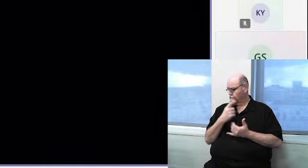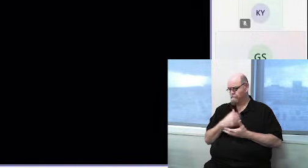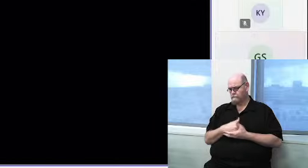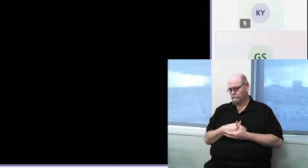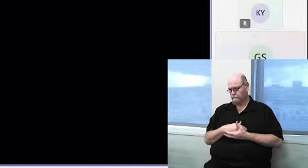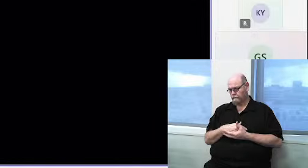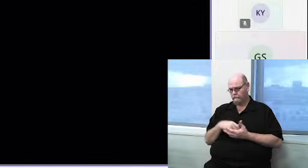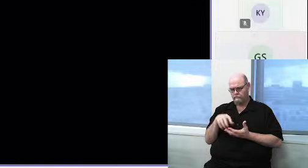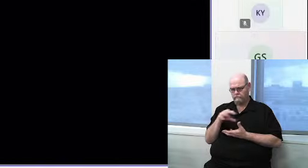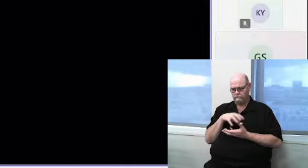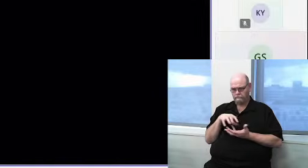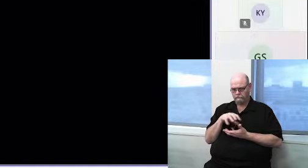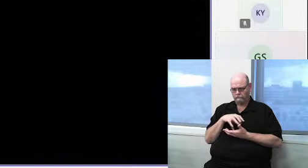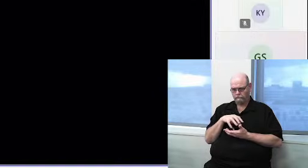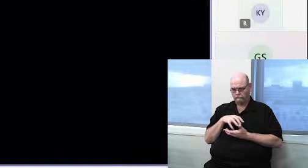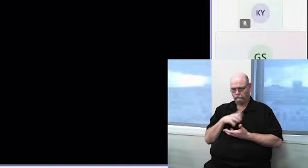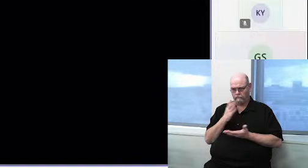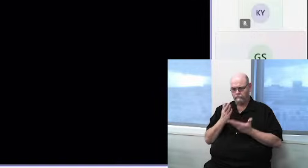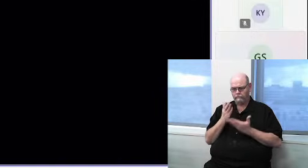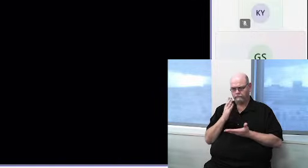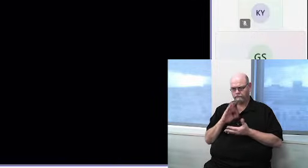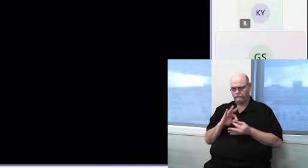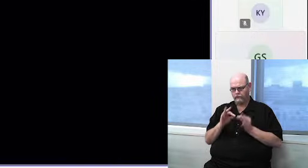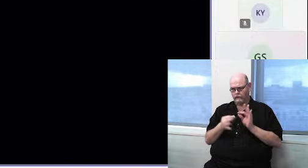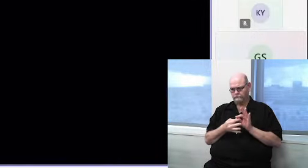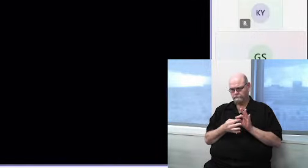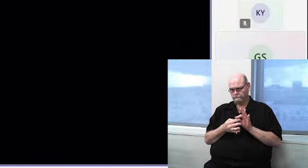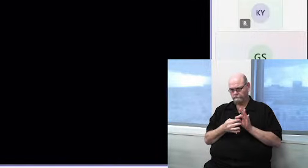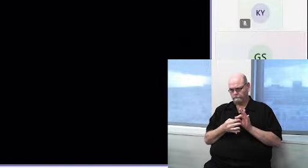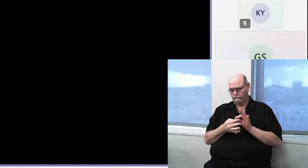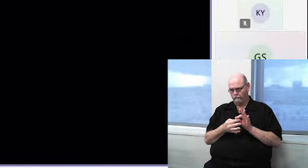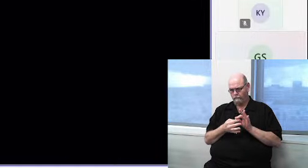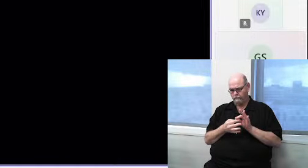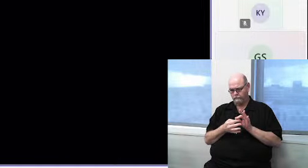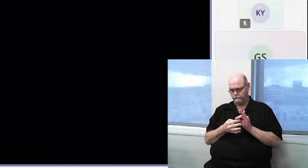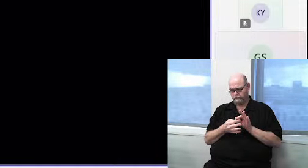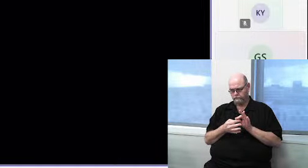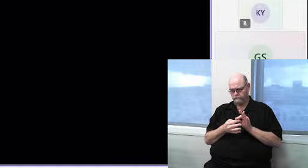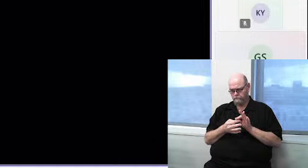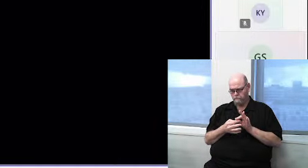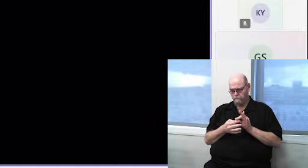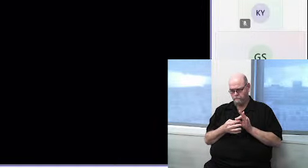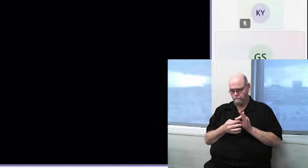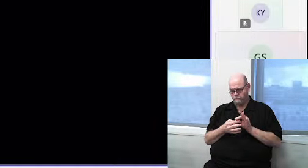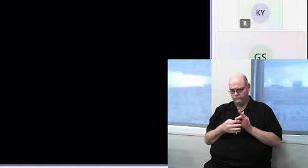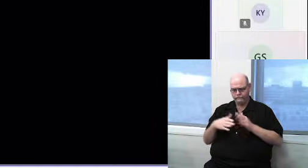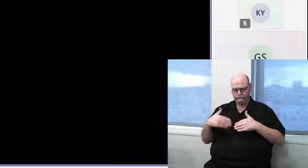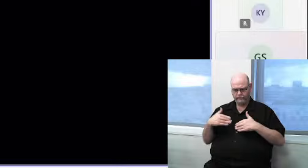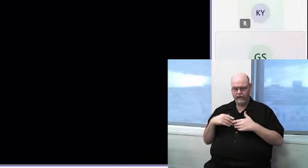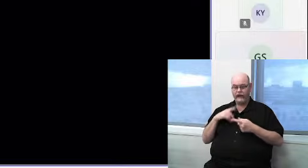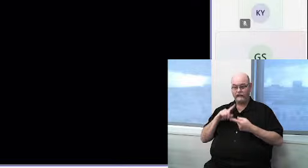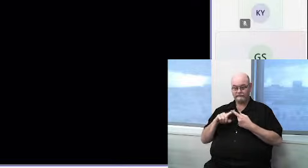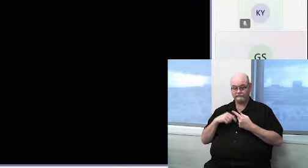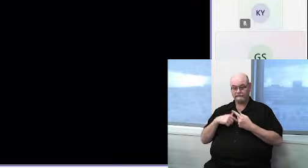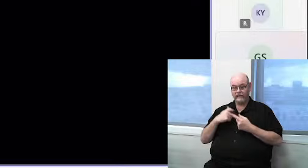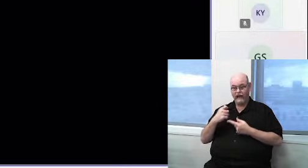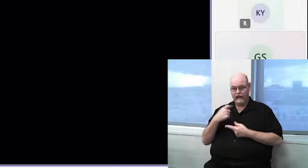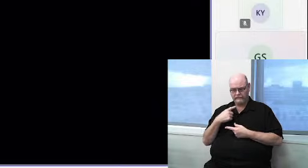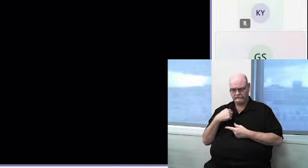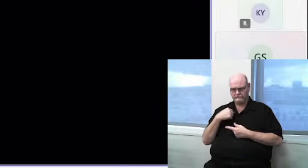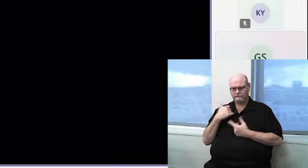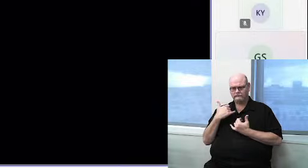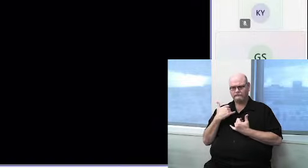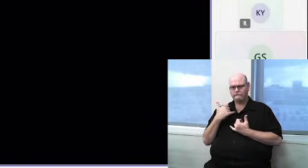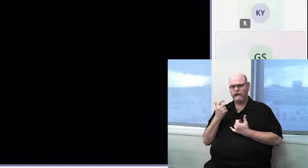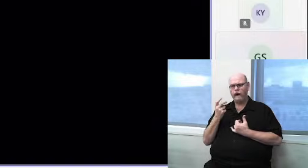don't understand. We Okay, did- so here's where the confusion is. He might have interpreted your, I'm not sure whether he interpreted your answer to mean that you hadn't been working on it until I